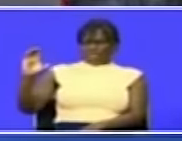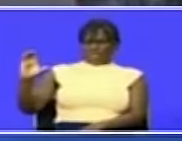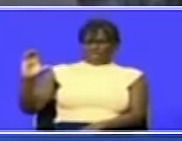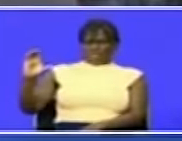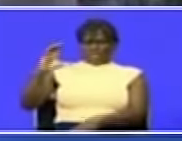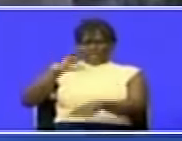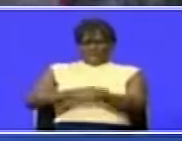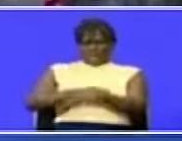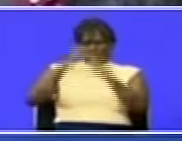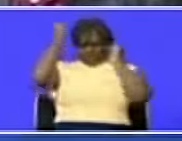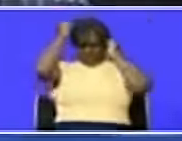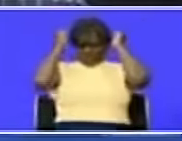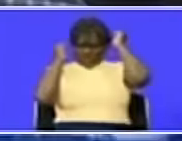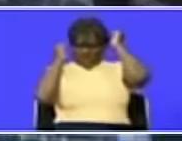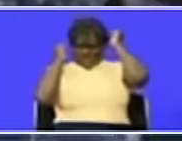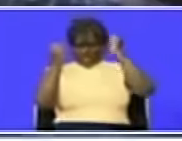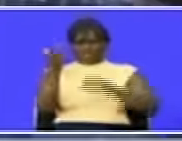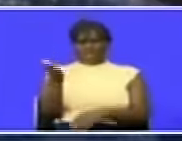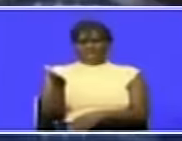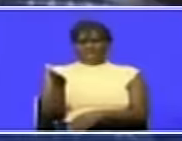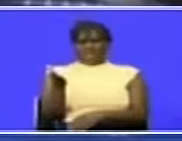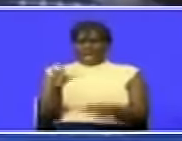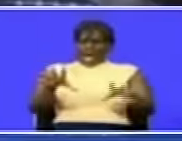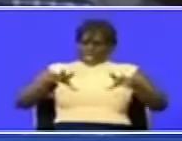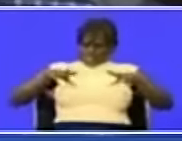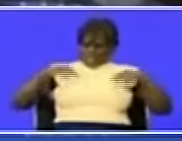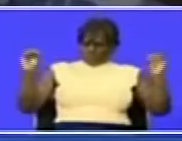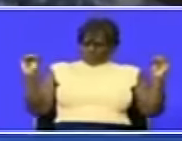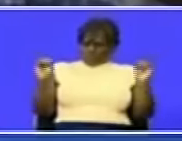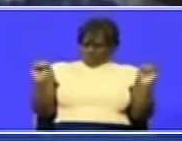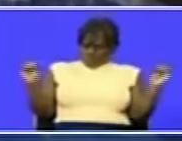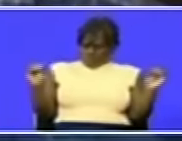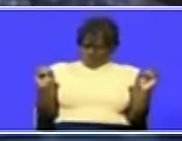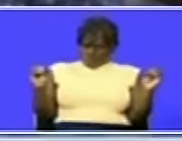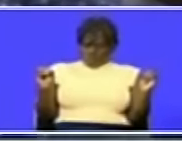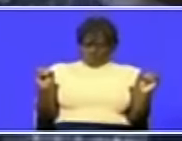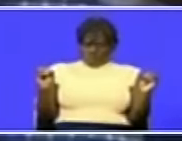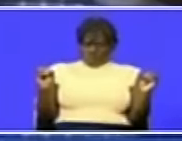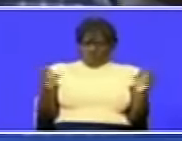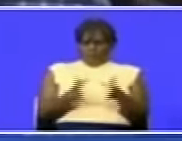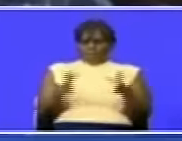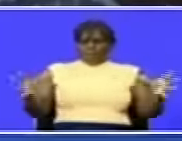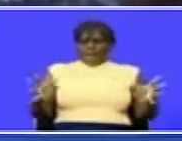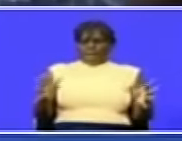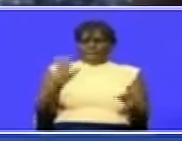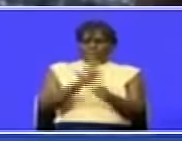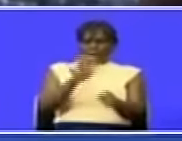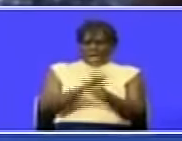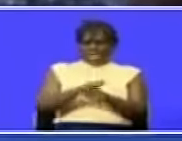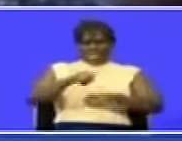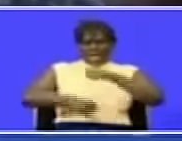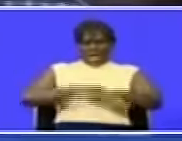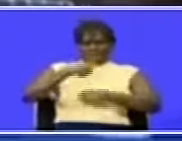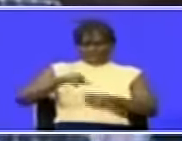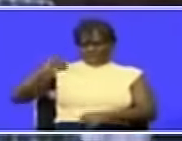atakuta jeshi ya Dagoretti Market huko. Tusikubali mambo ya mass action kwa ofisi